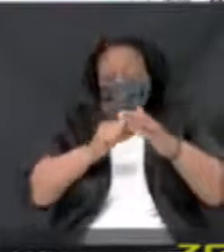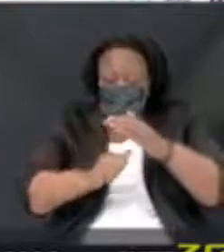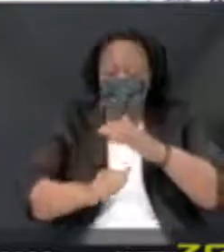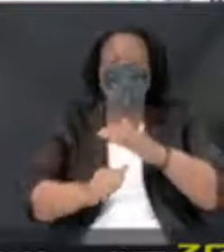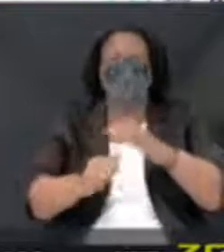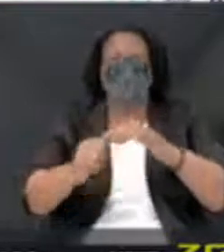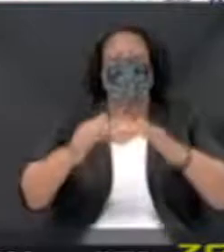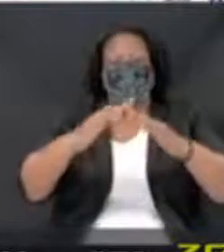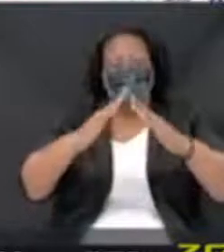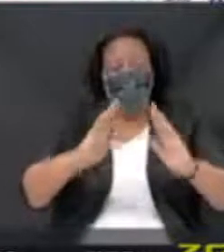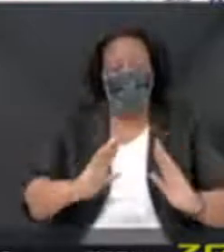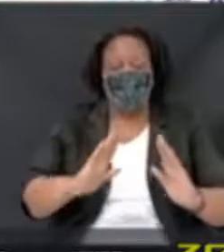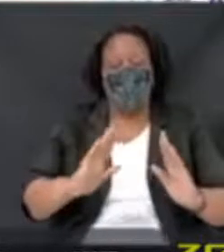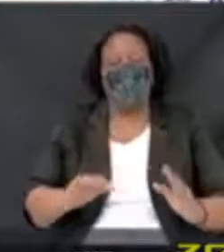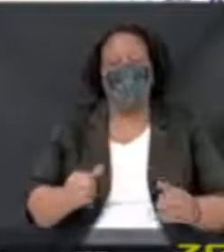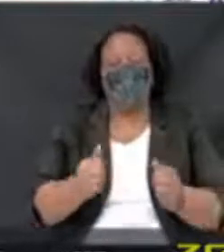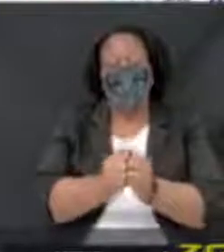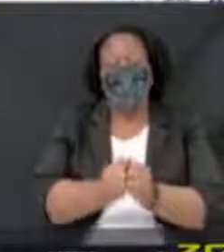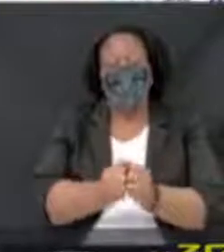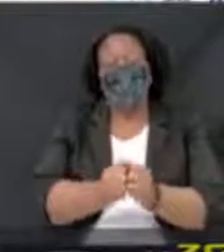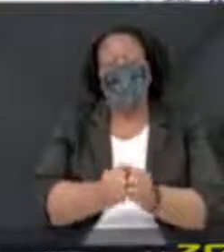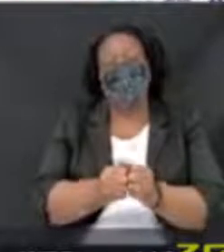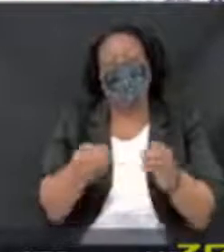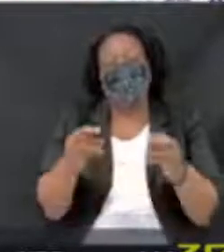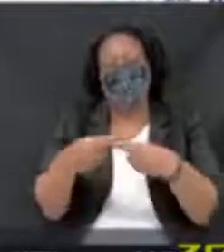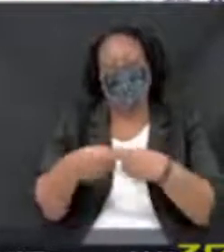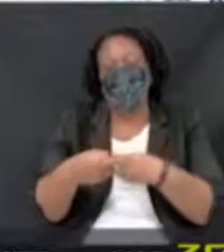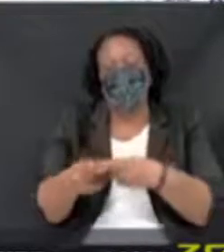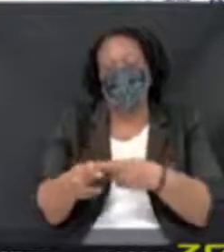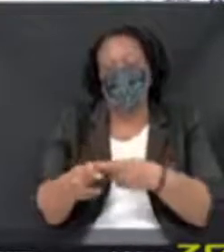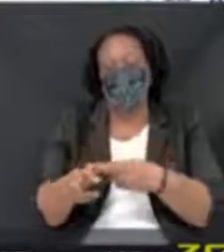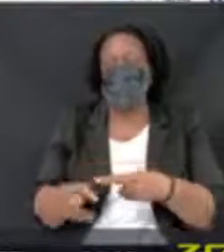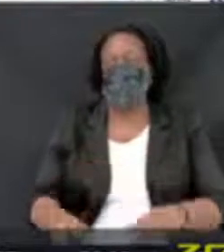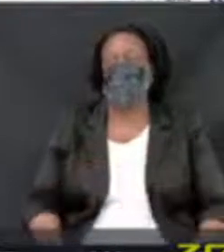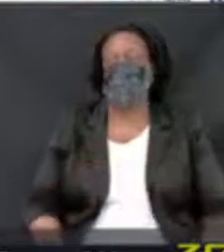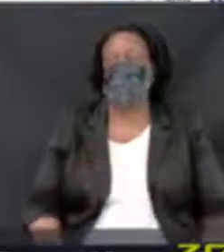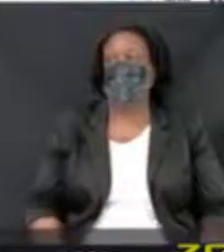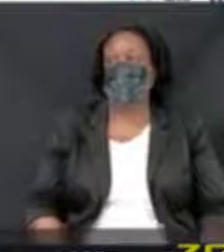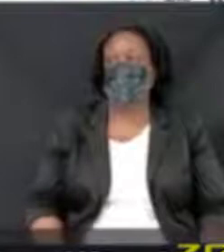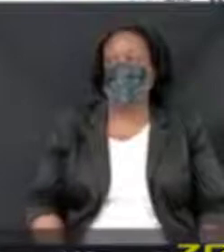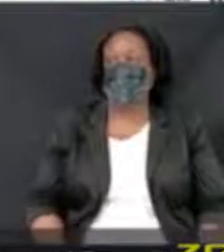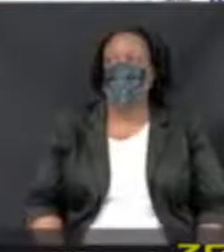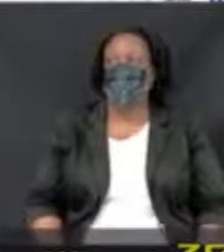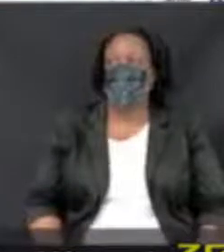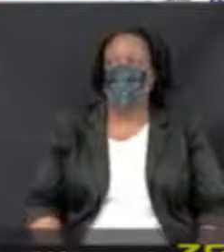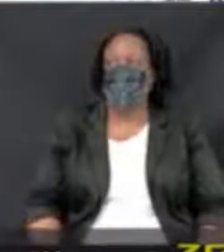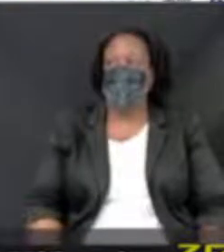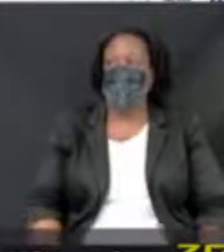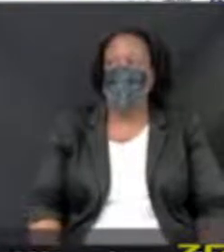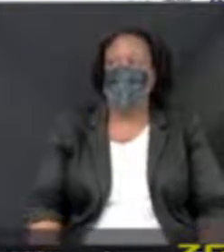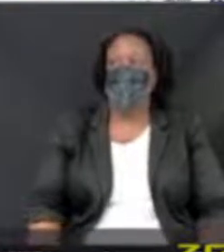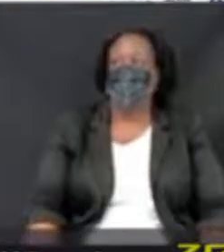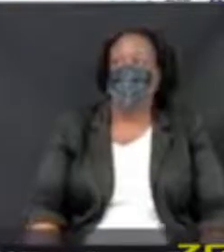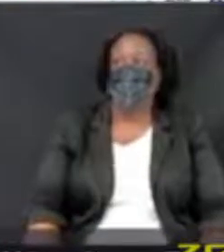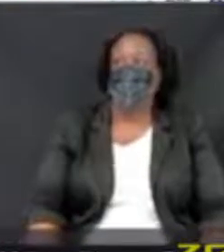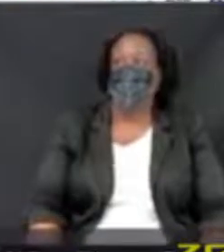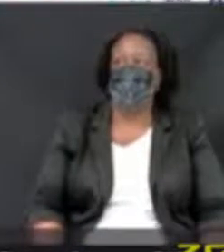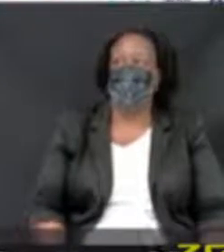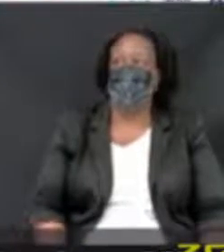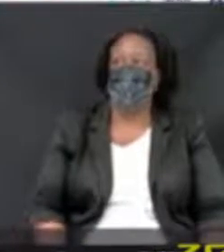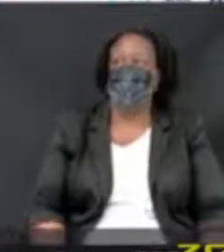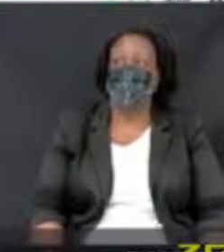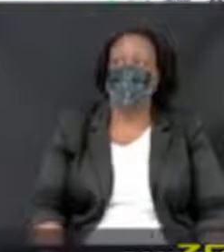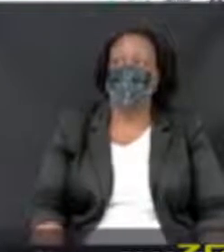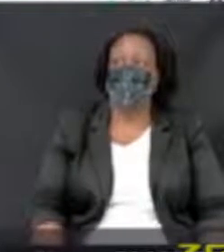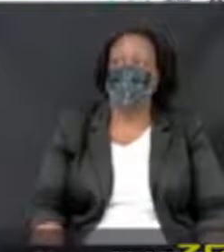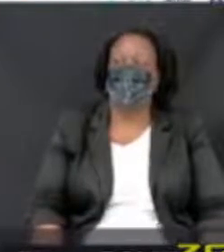However, once we adopt the land and go entry process, then it means that persons